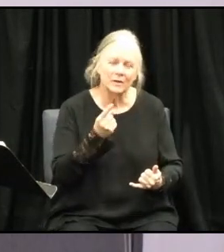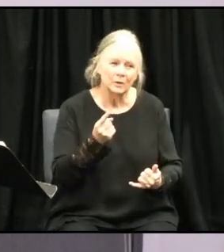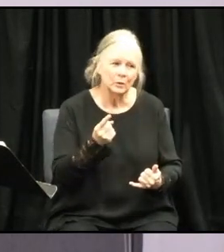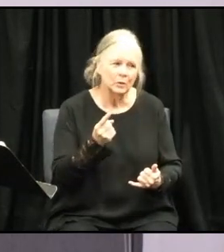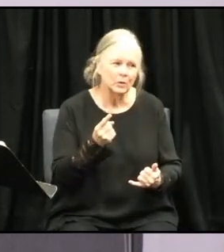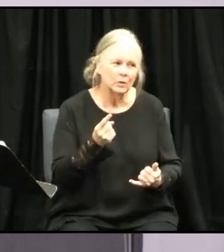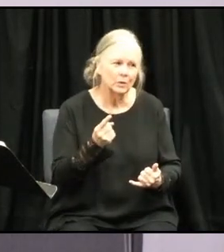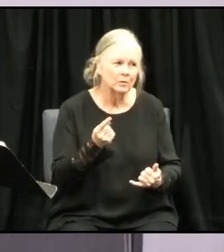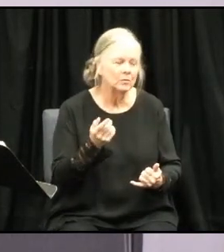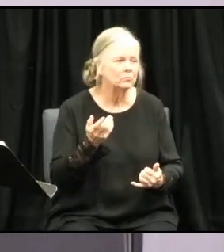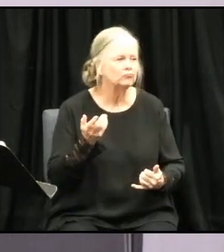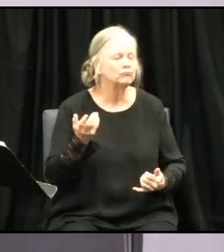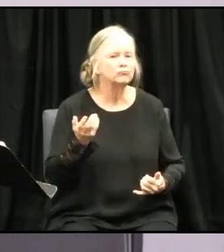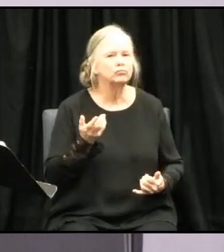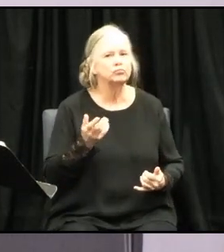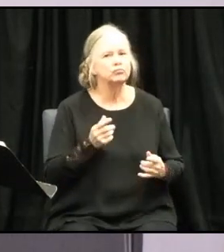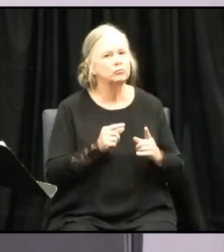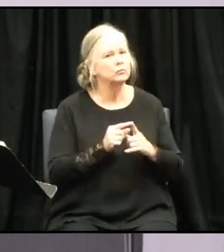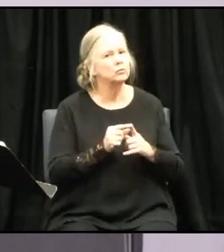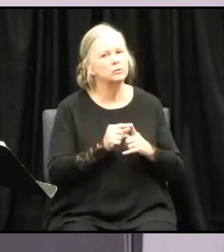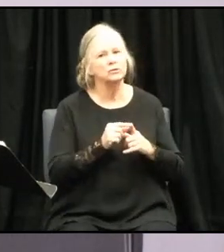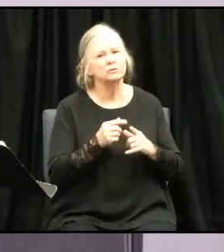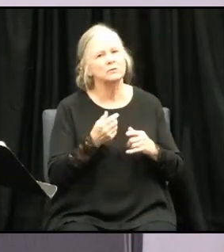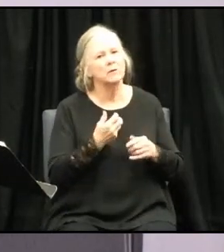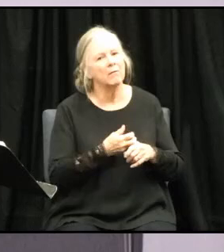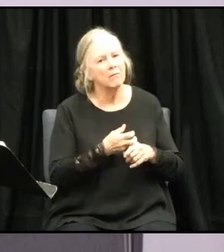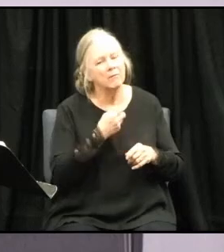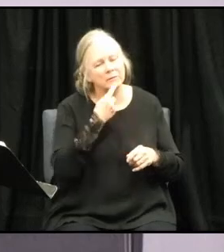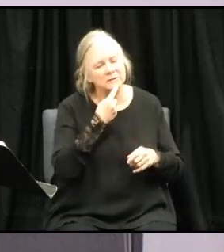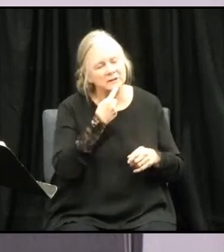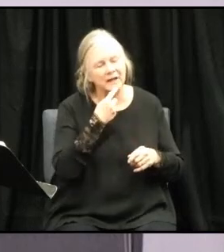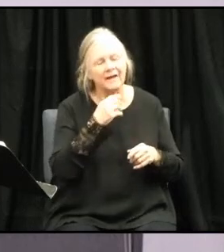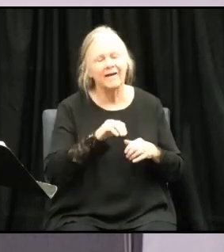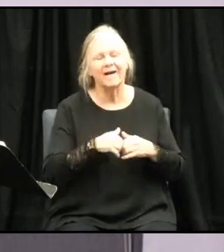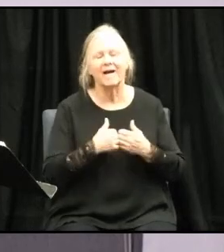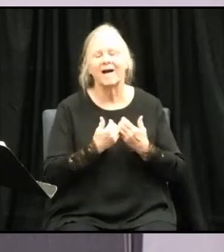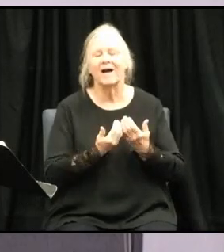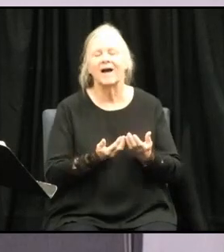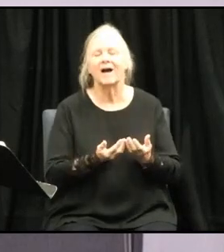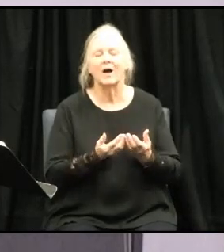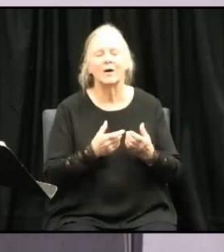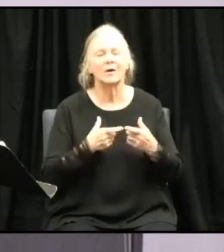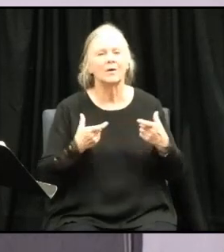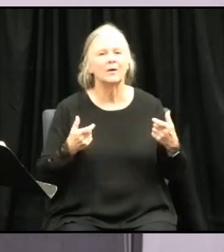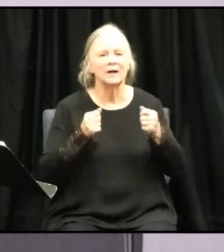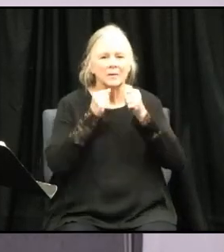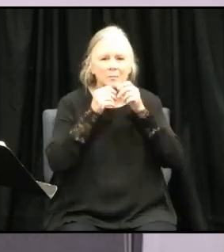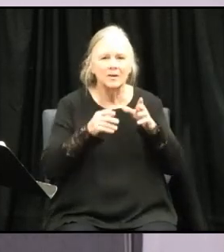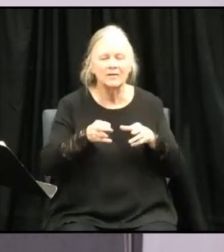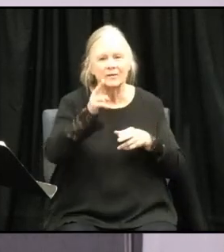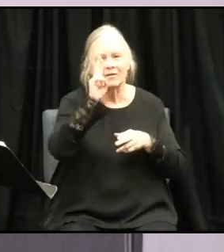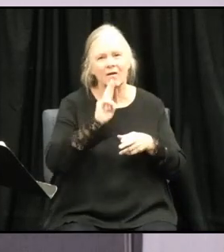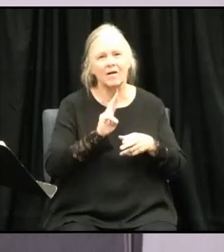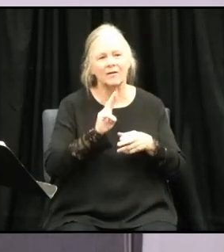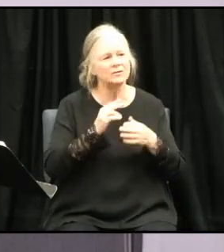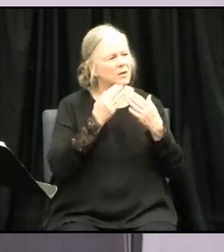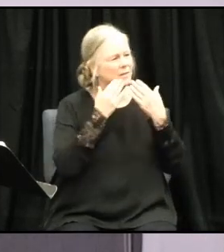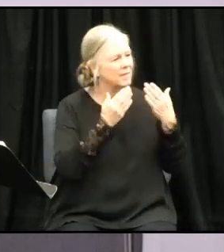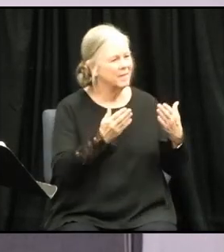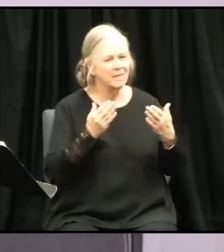is really, words are inadequate to say how great the honor and blessing is for me. So thank you for that,